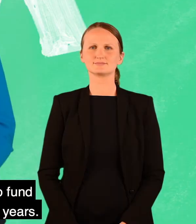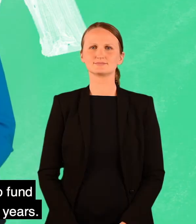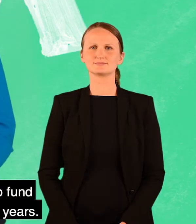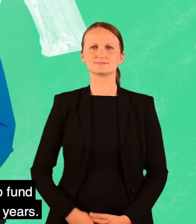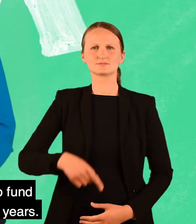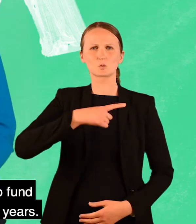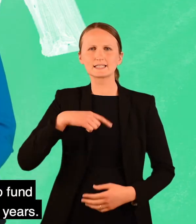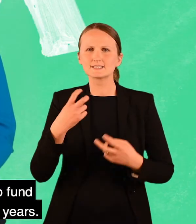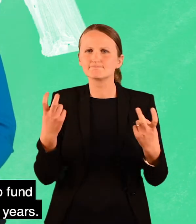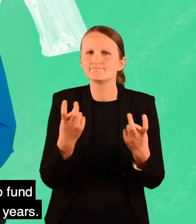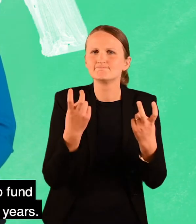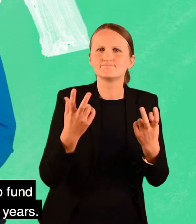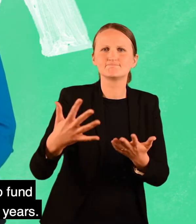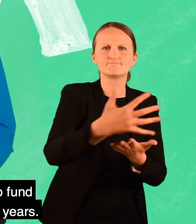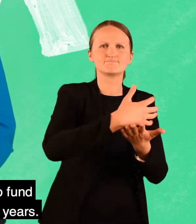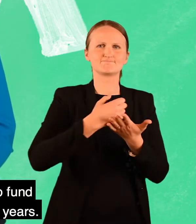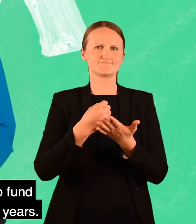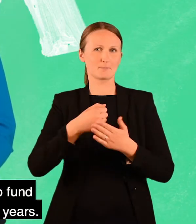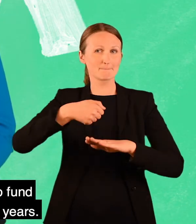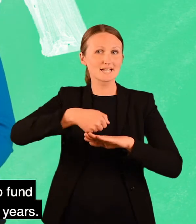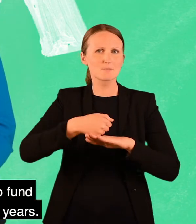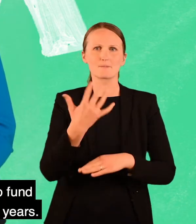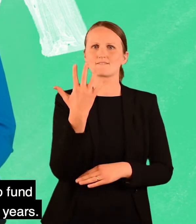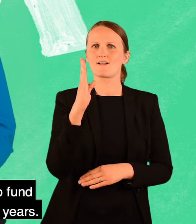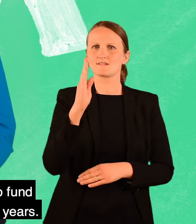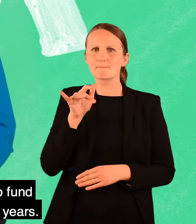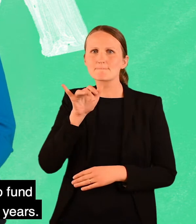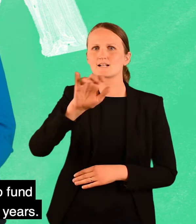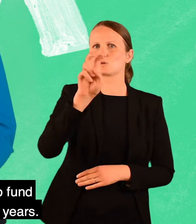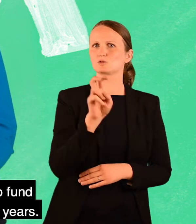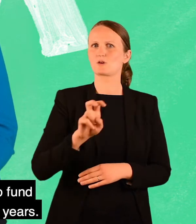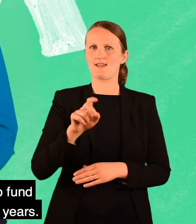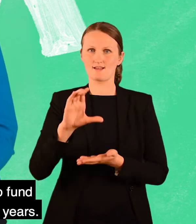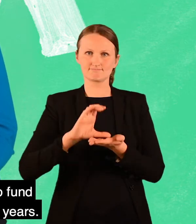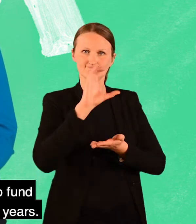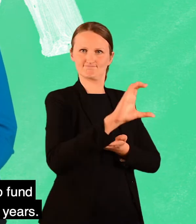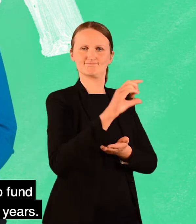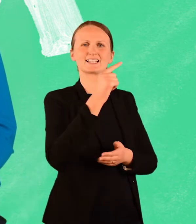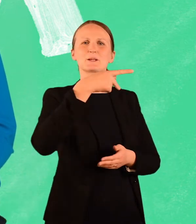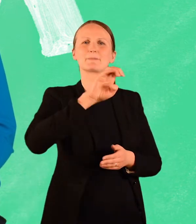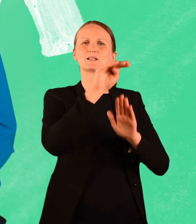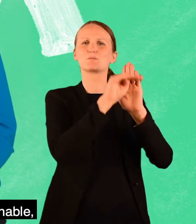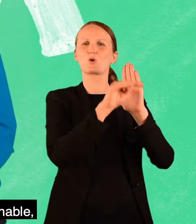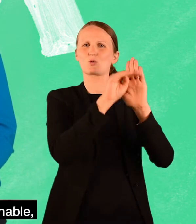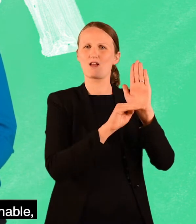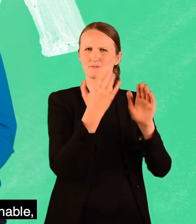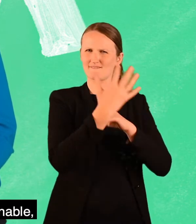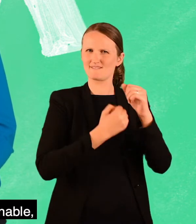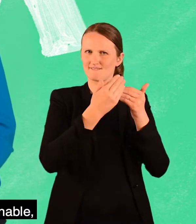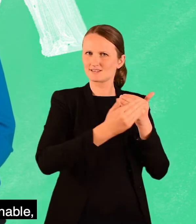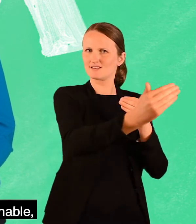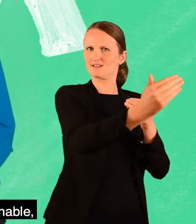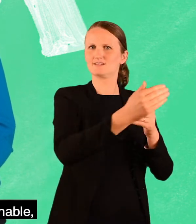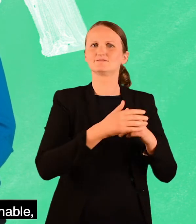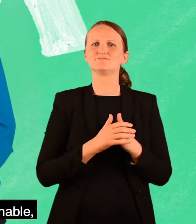We are seeking at least $5 billion to fund GPE programs over the next 5 years. In the bigger